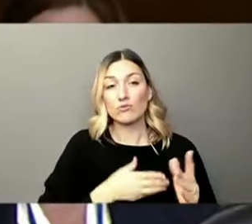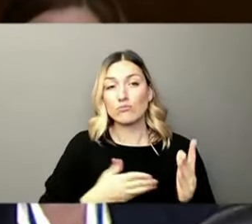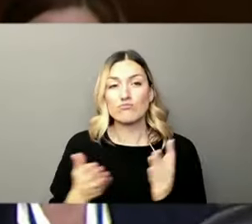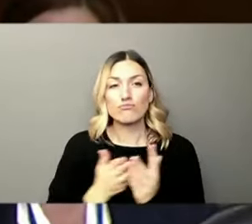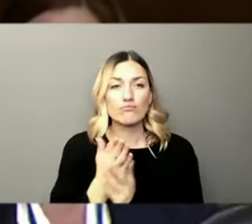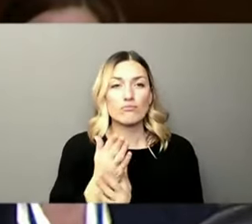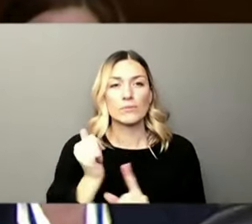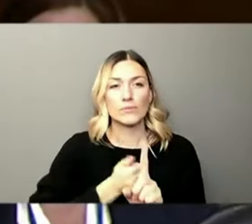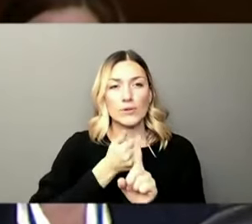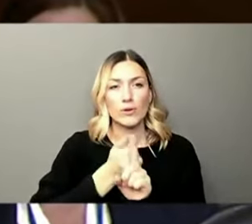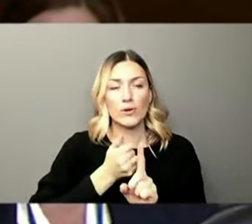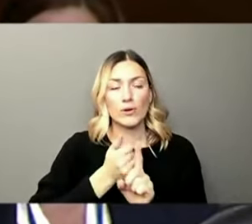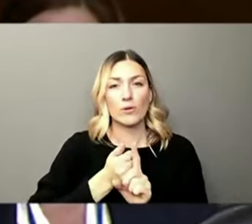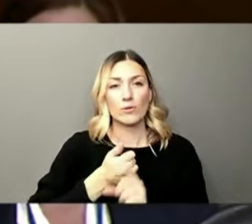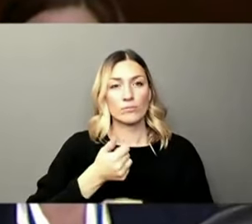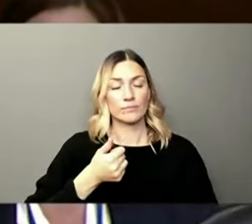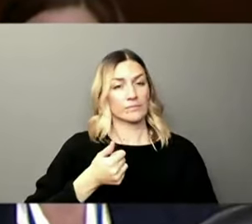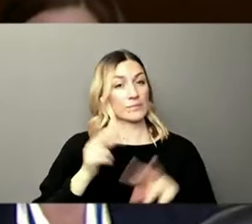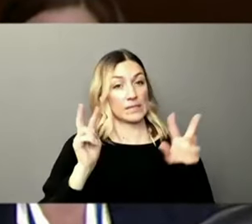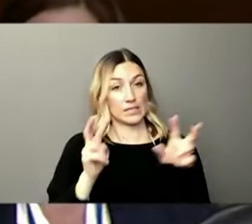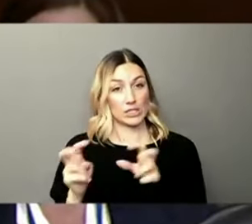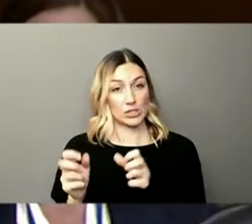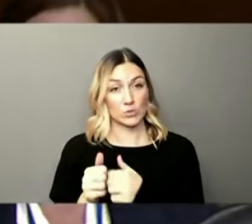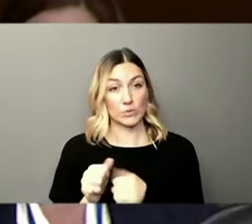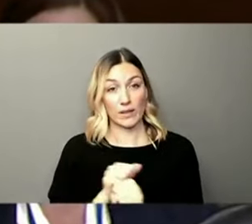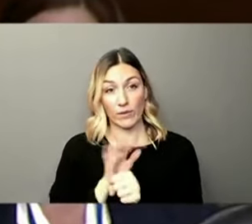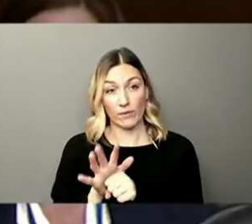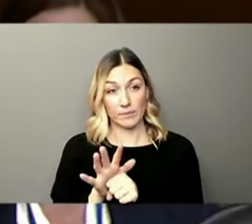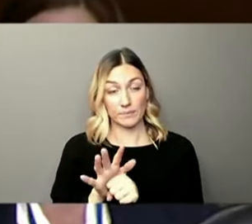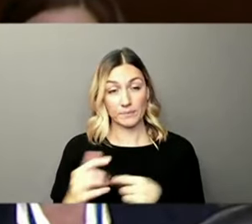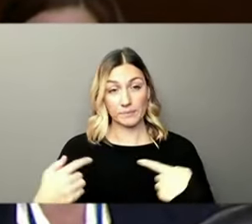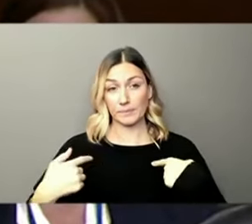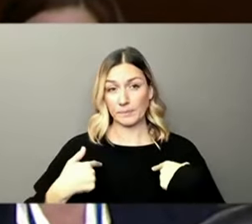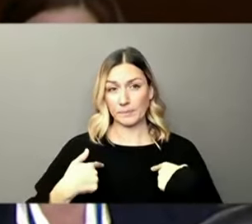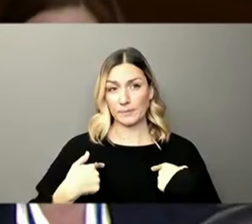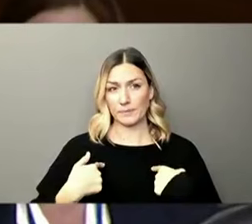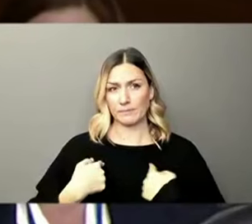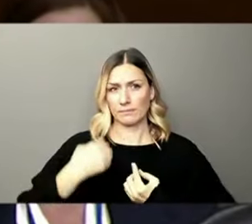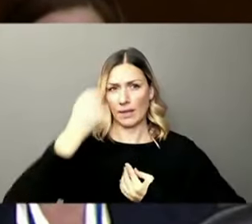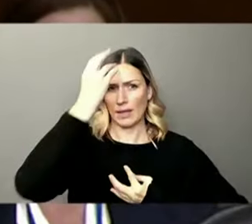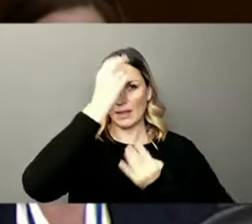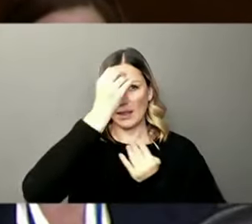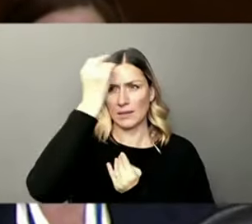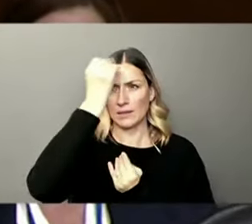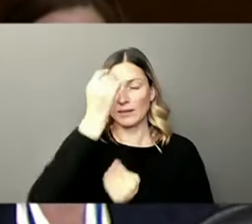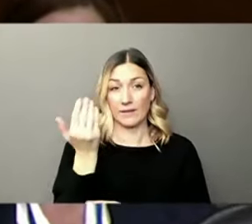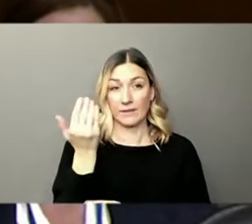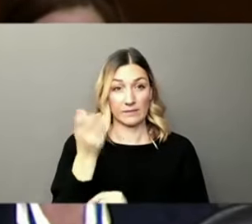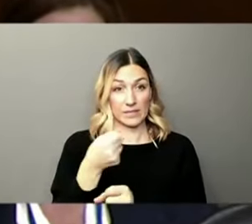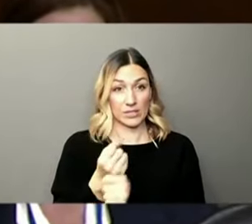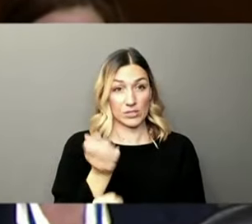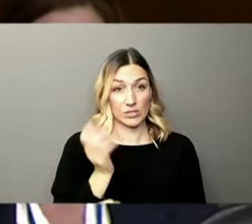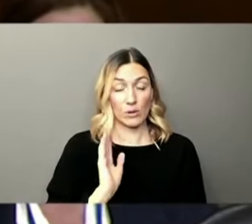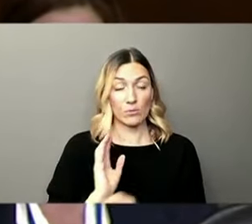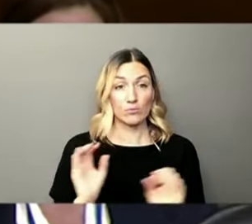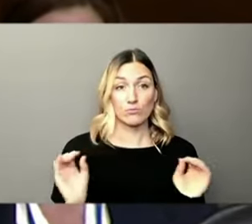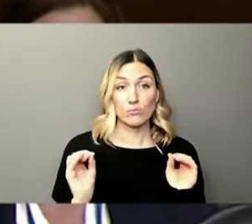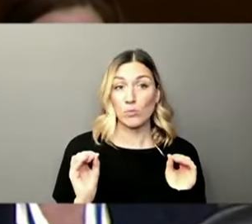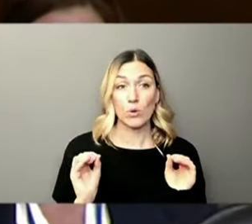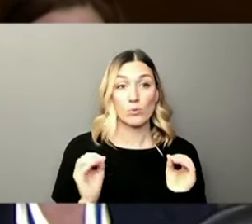complications with COVID. To me, when I wrestled with it 15 years ago, there was zero